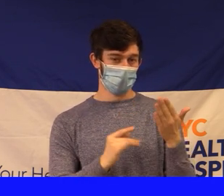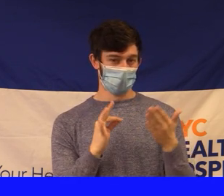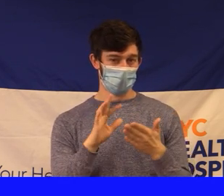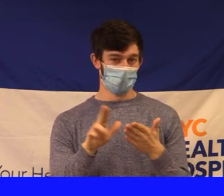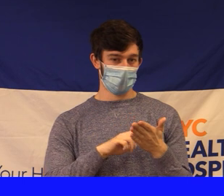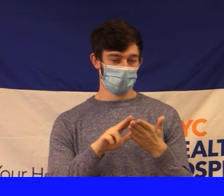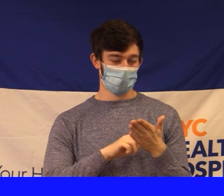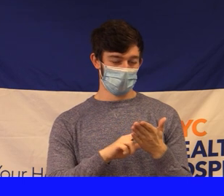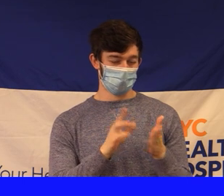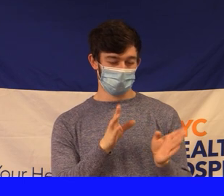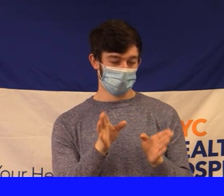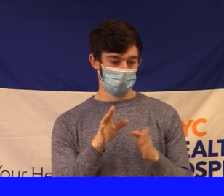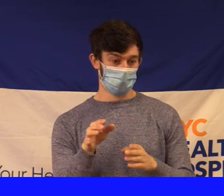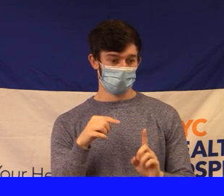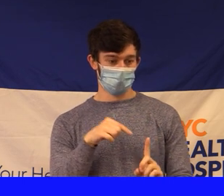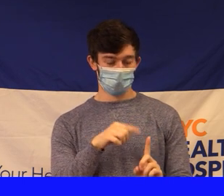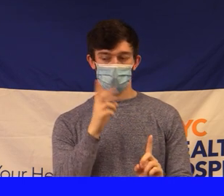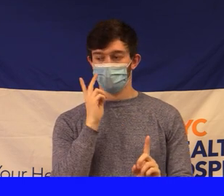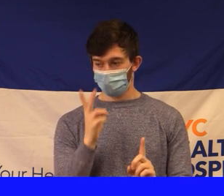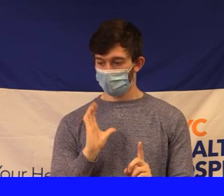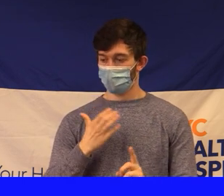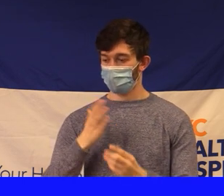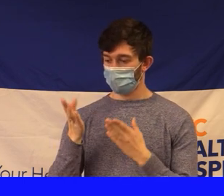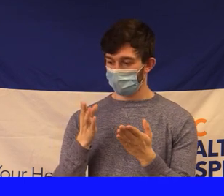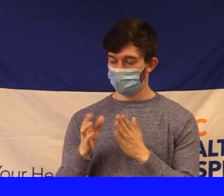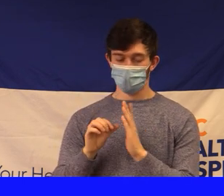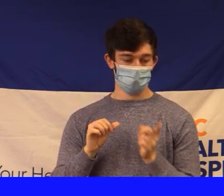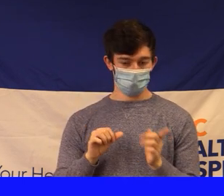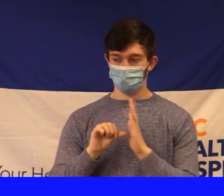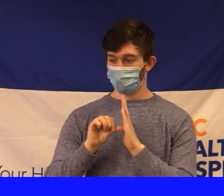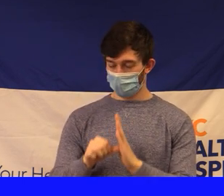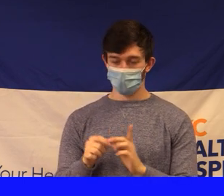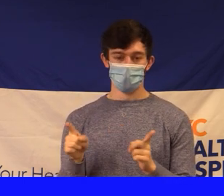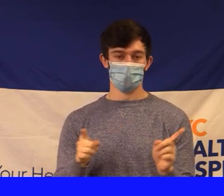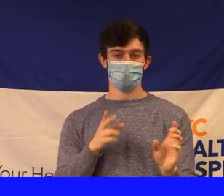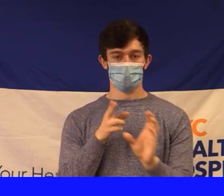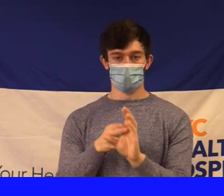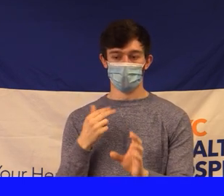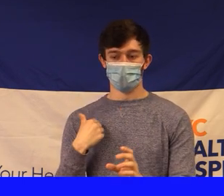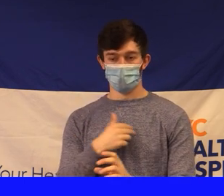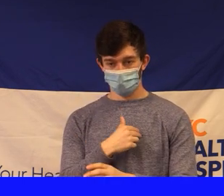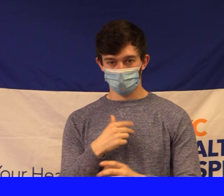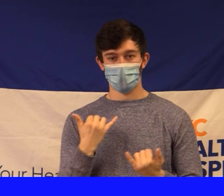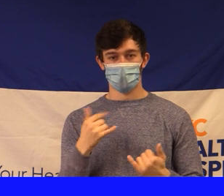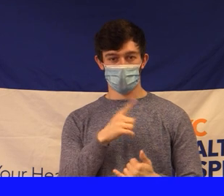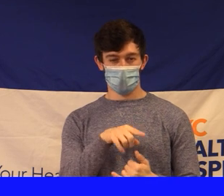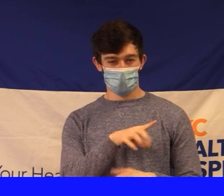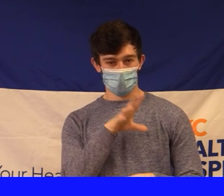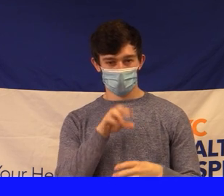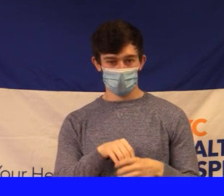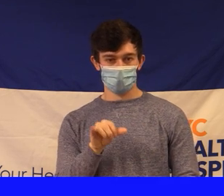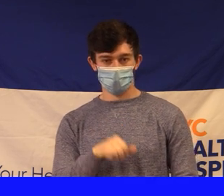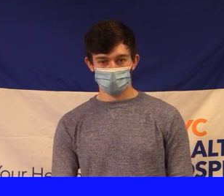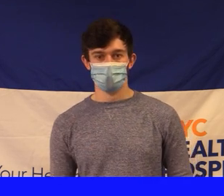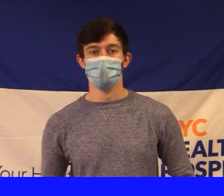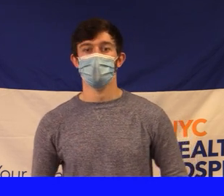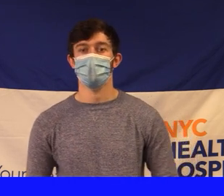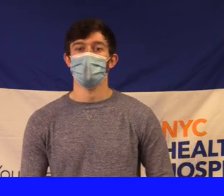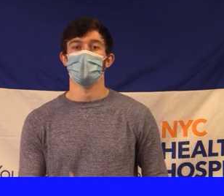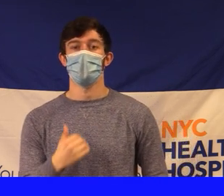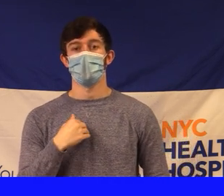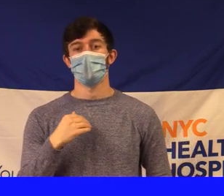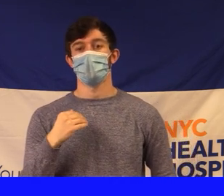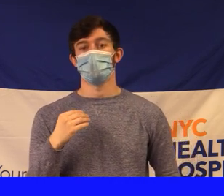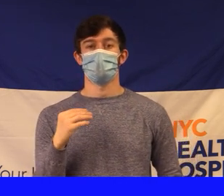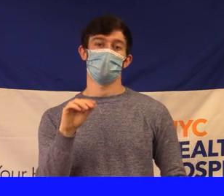were impressed with the services we've seen and joined in, so they have become a part of it. And then we added